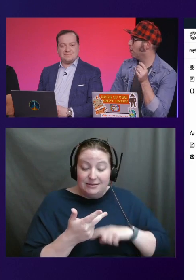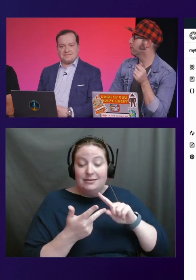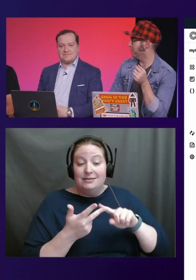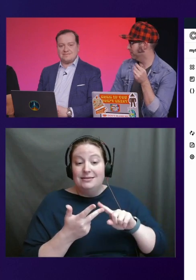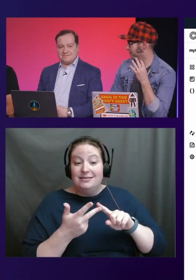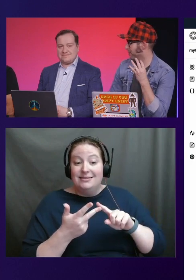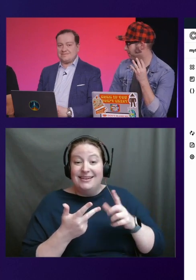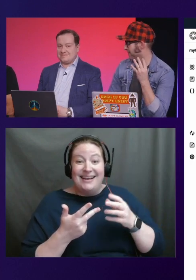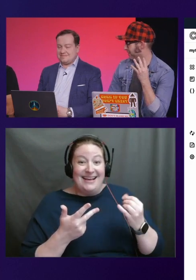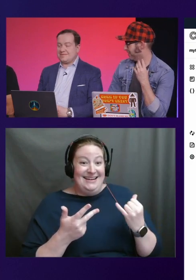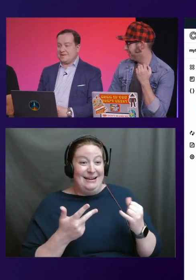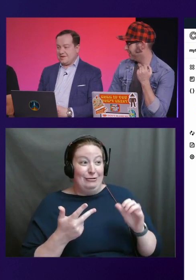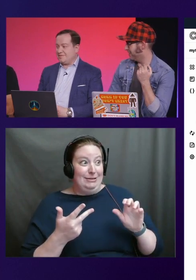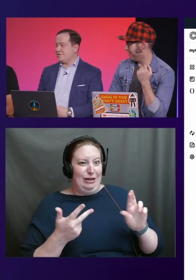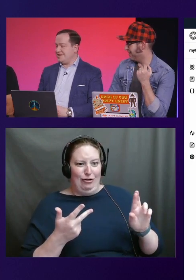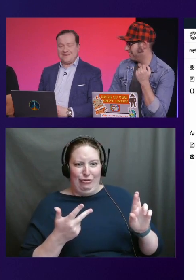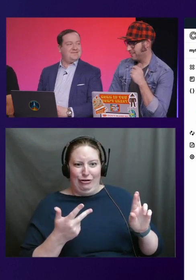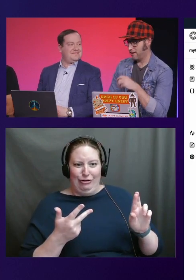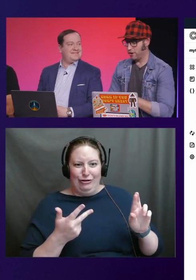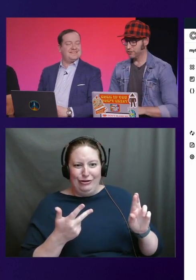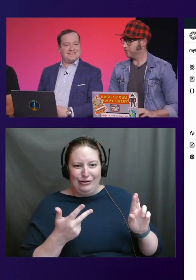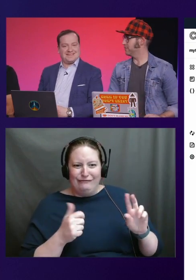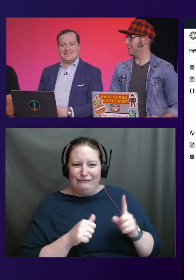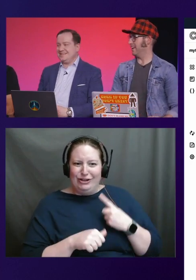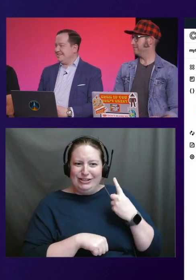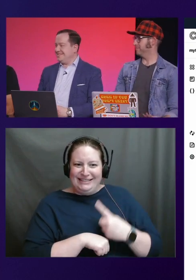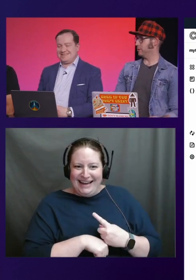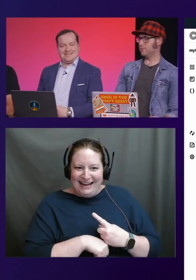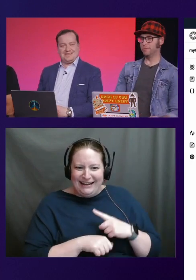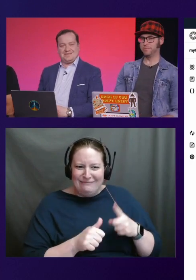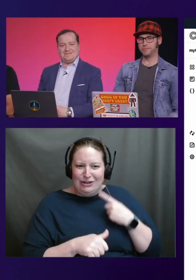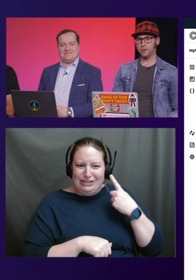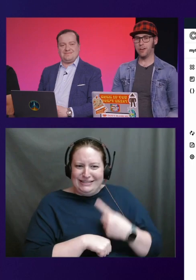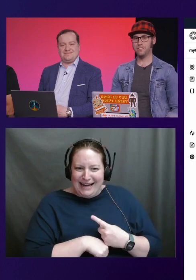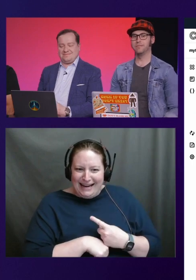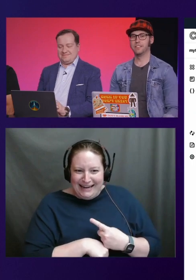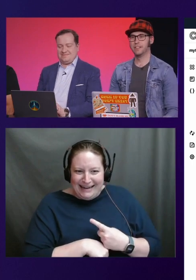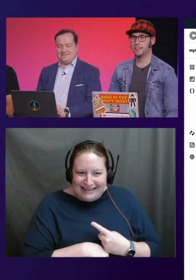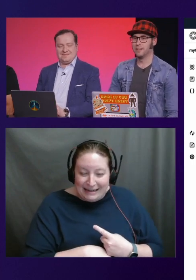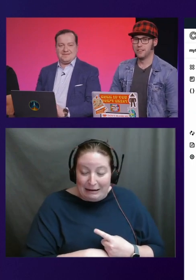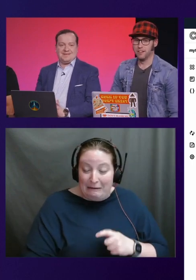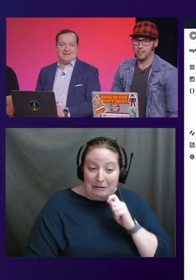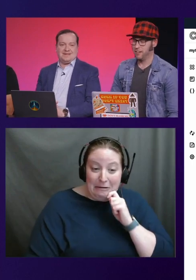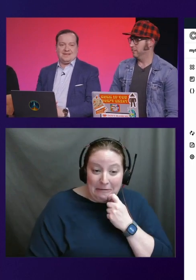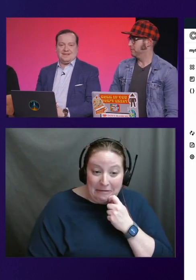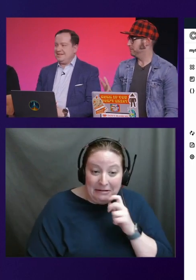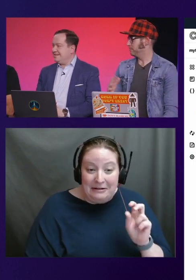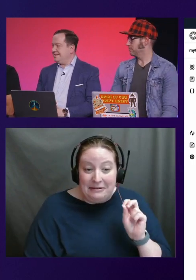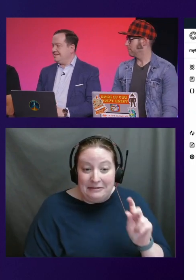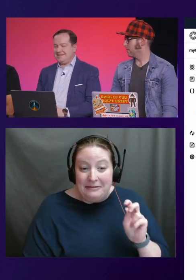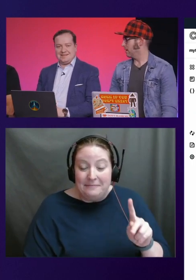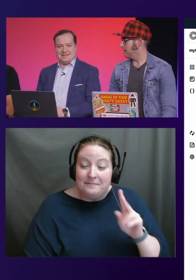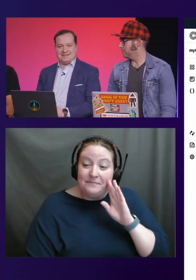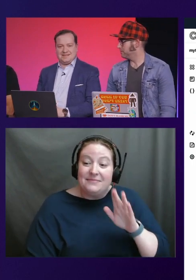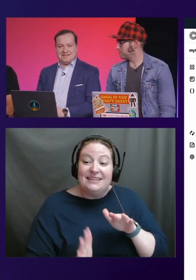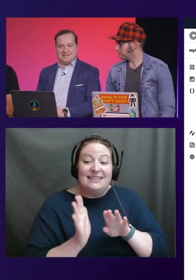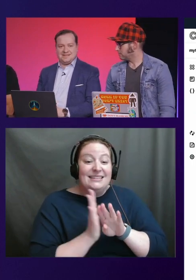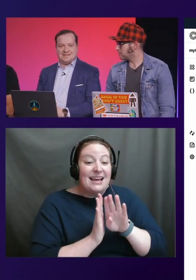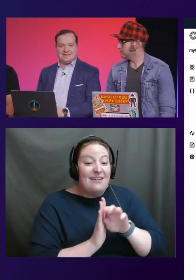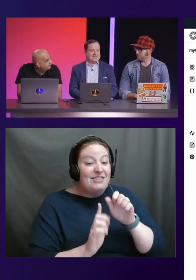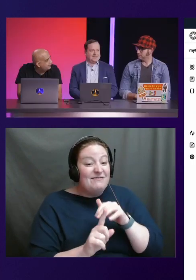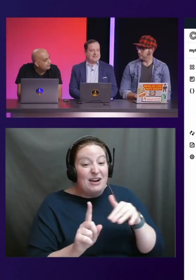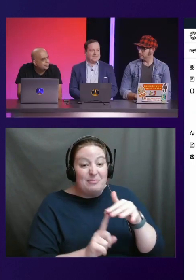doing a code review too On the Yep. first day. on your All first day. Cool. All right. And using dev environments, so I don't have to set up anything on my local